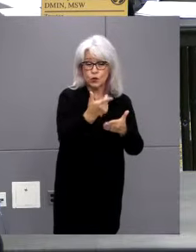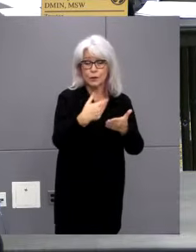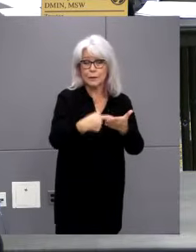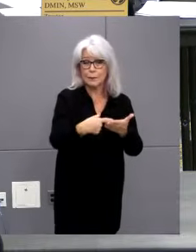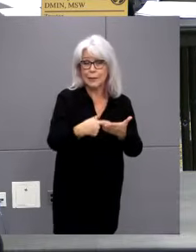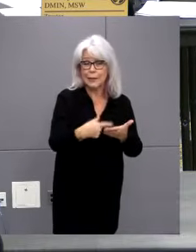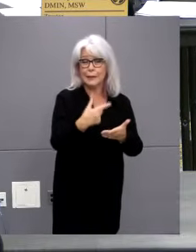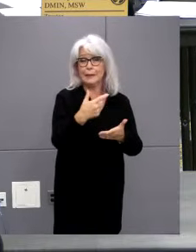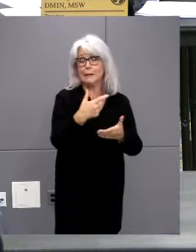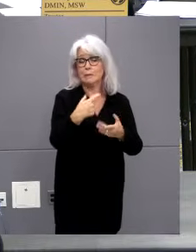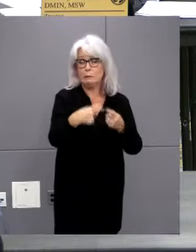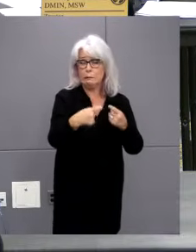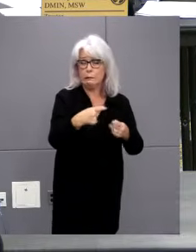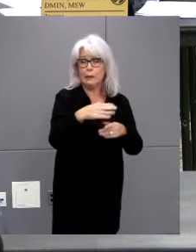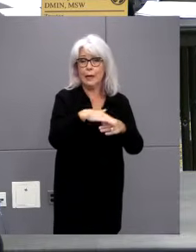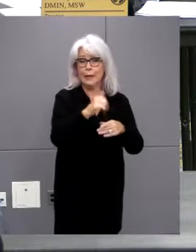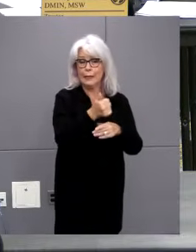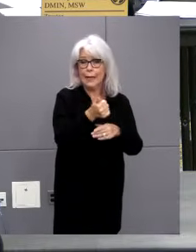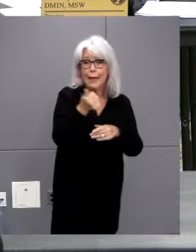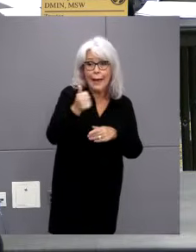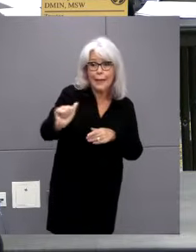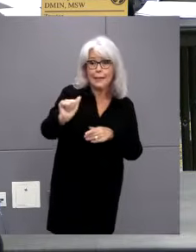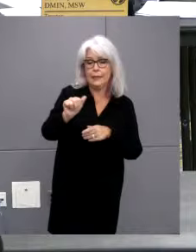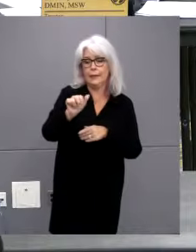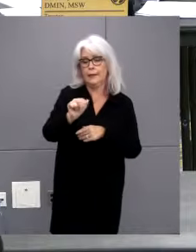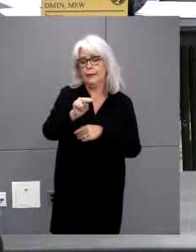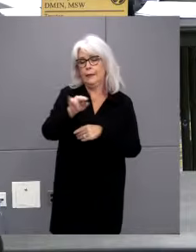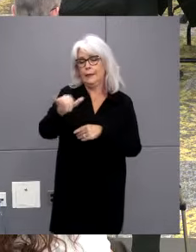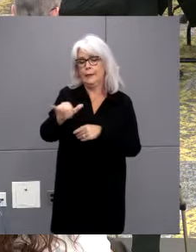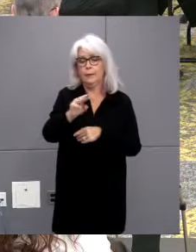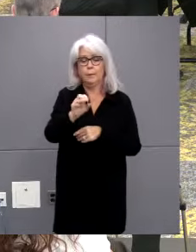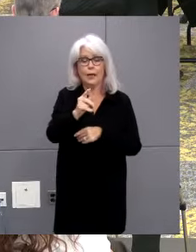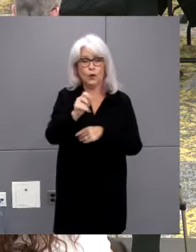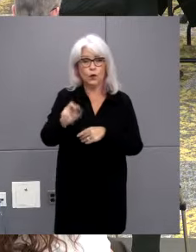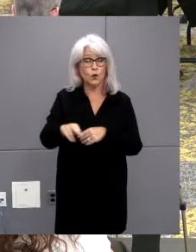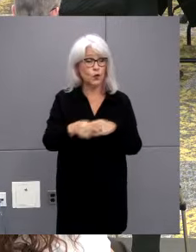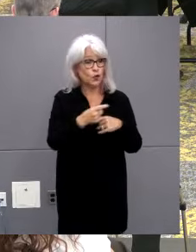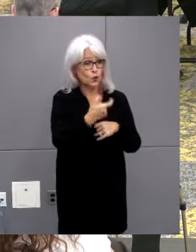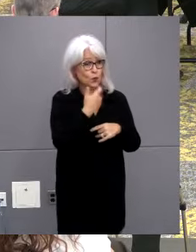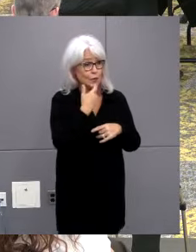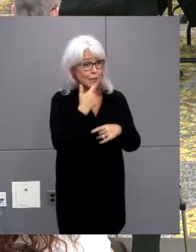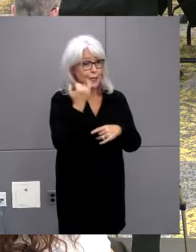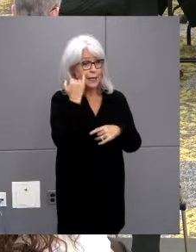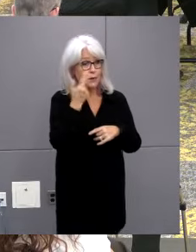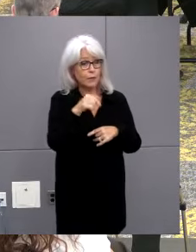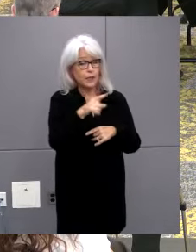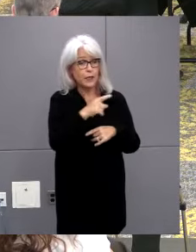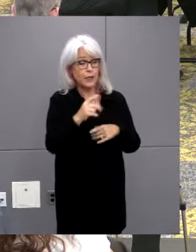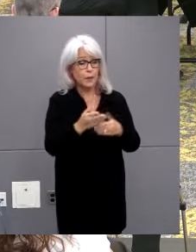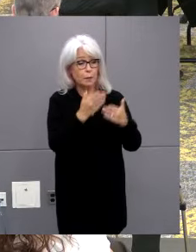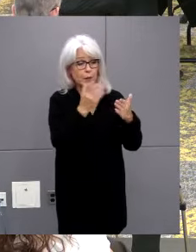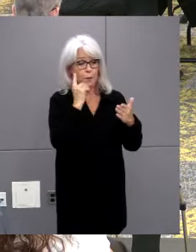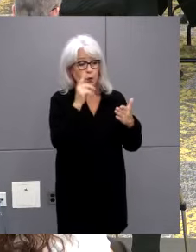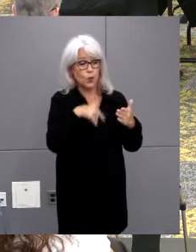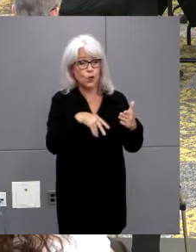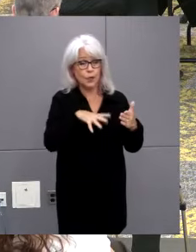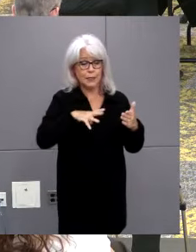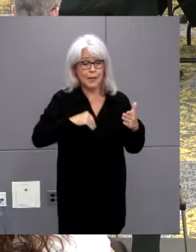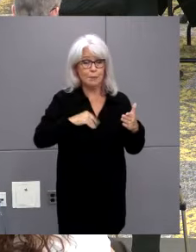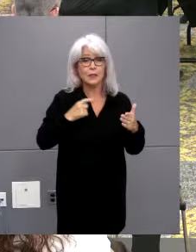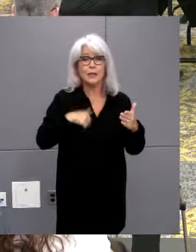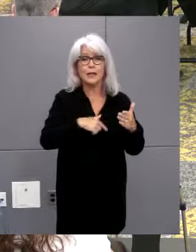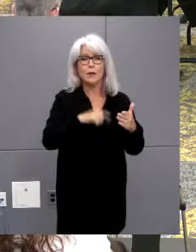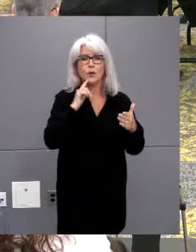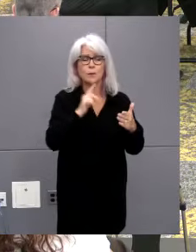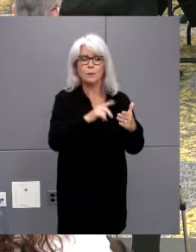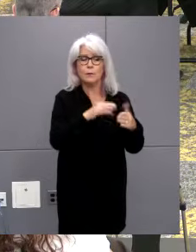matter." For legal clarity, I assume then the language would read, if the amendment were adopted, debating